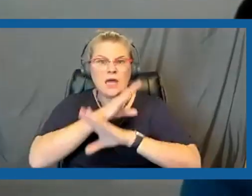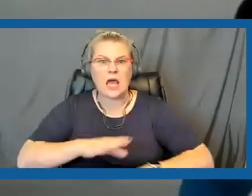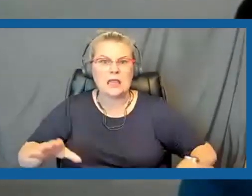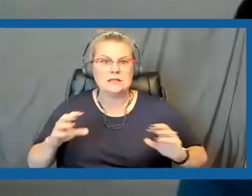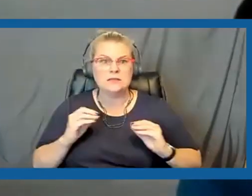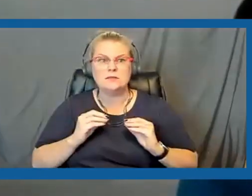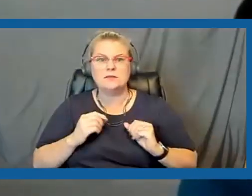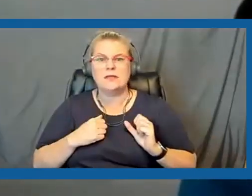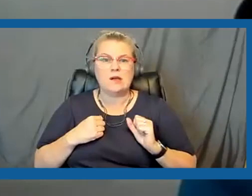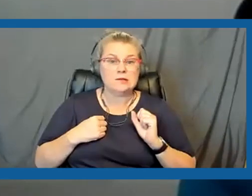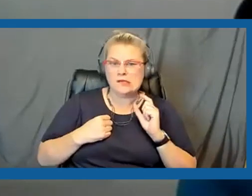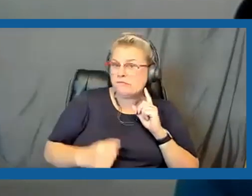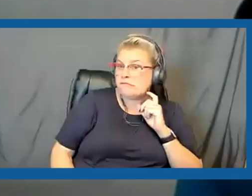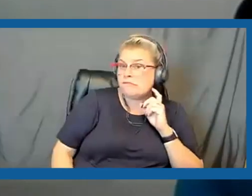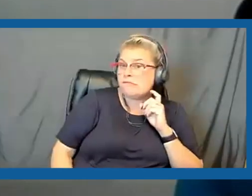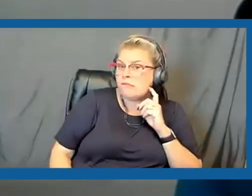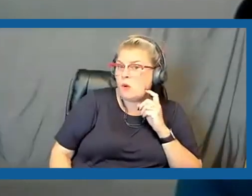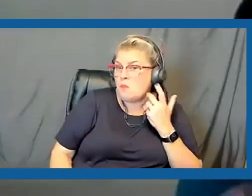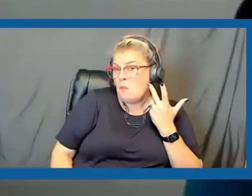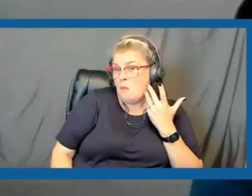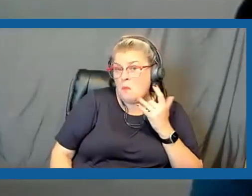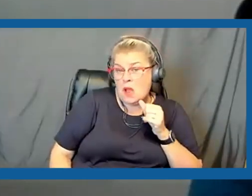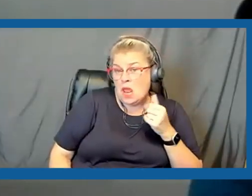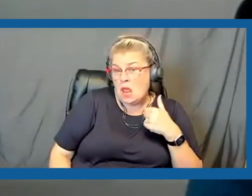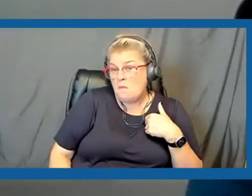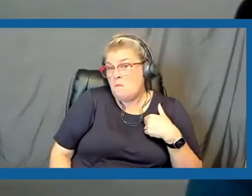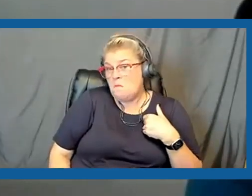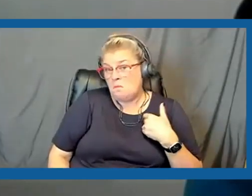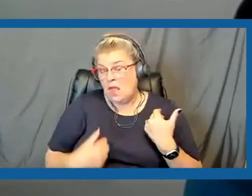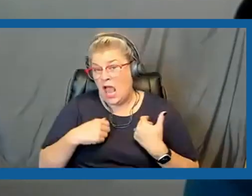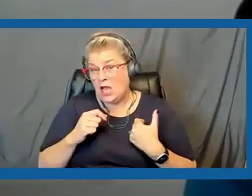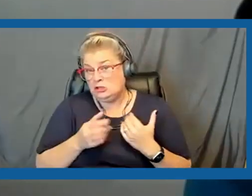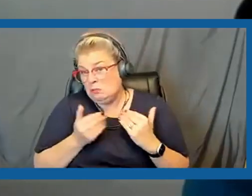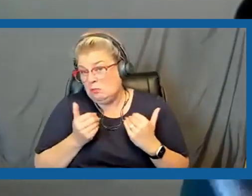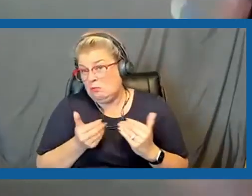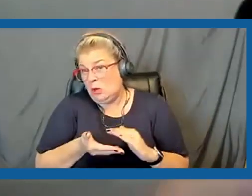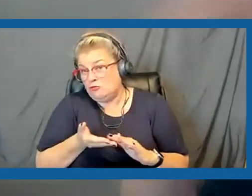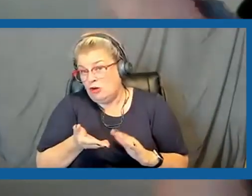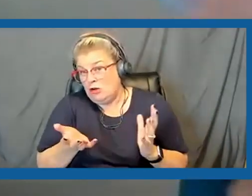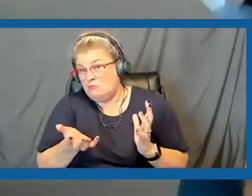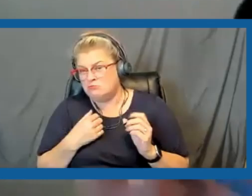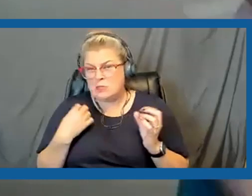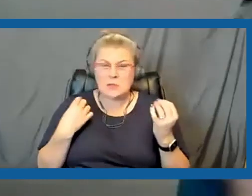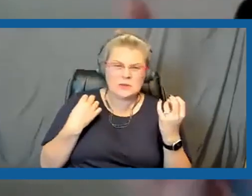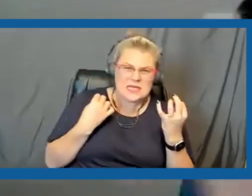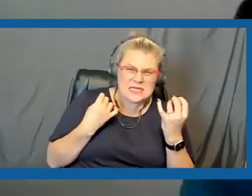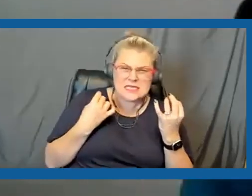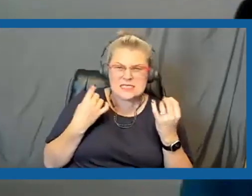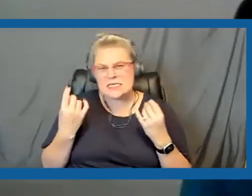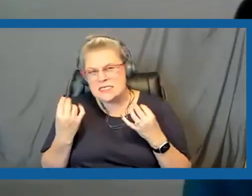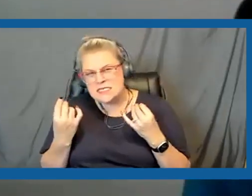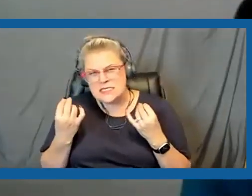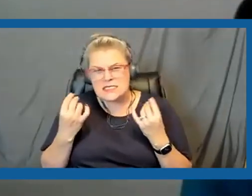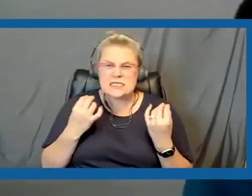seriously was thinking, why not me? I should run. And so I was thinking about it, flopping back and